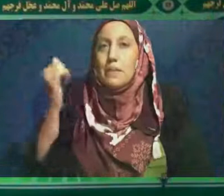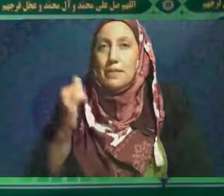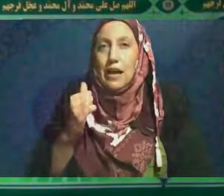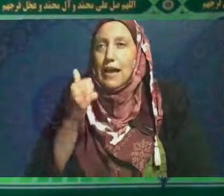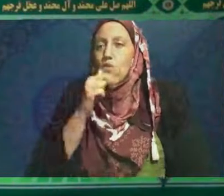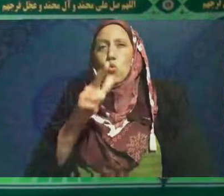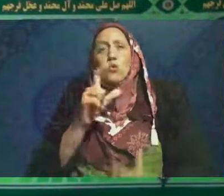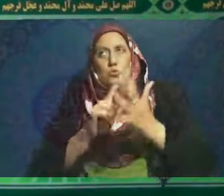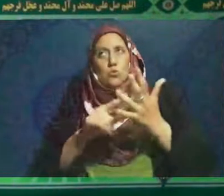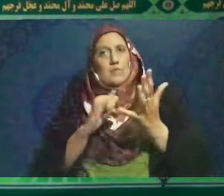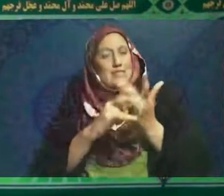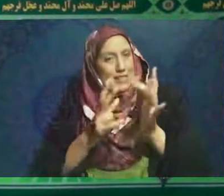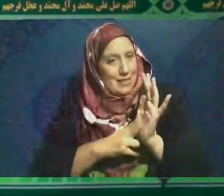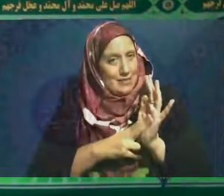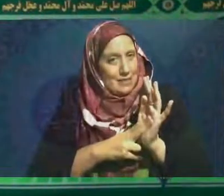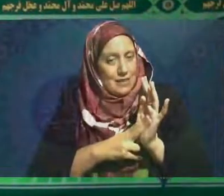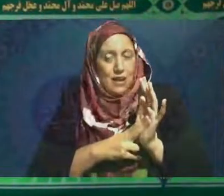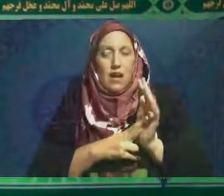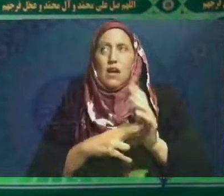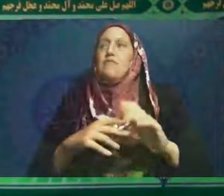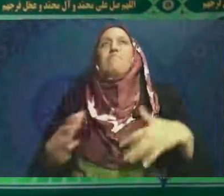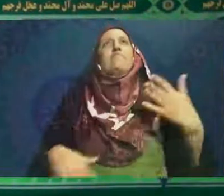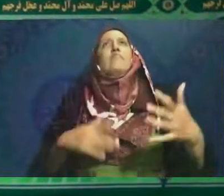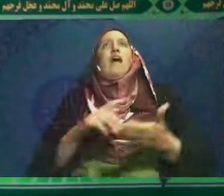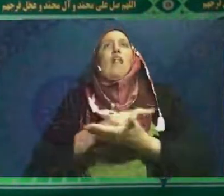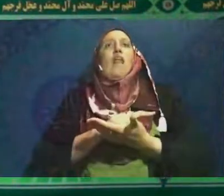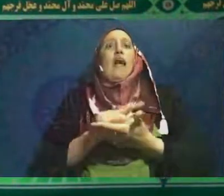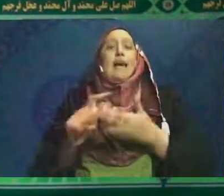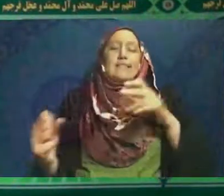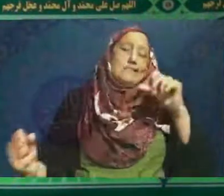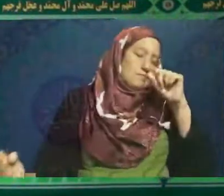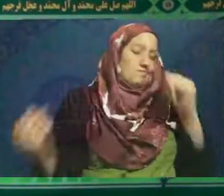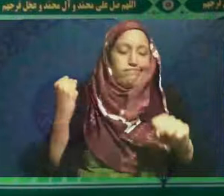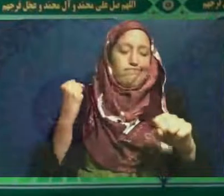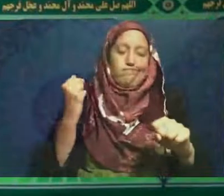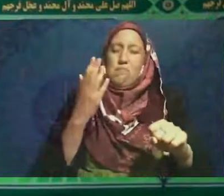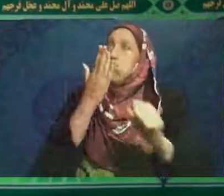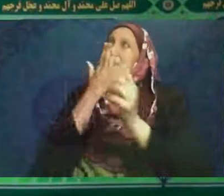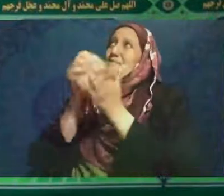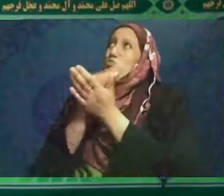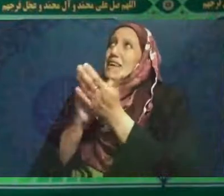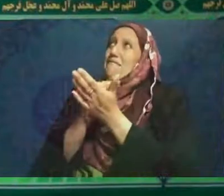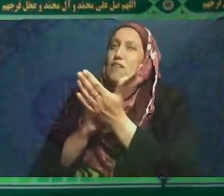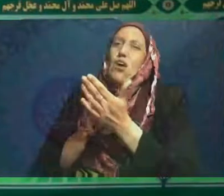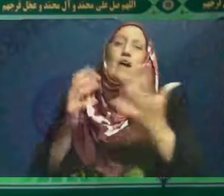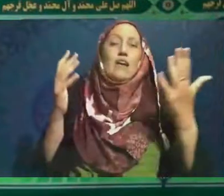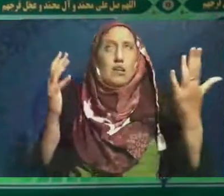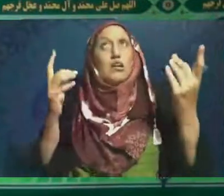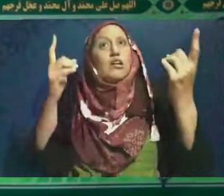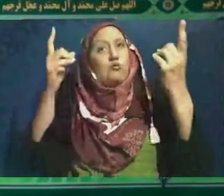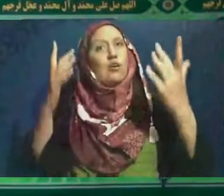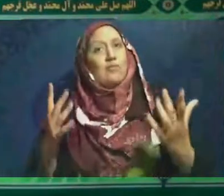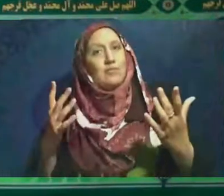my intercession. Like the story of, again, remember the reference, the story of the brothers of Yusuf. They committed a mortal sin,